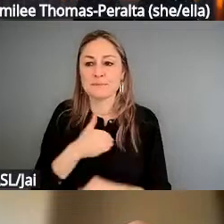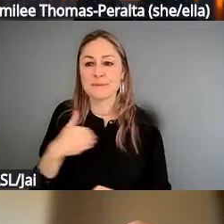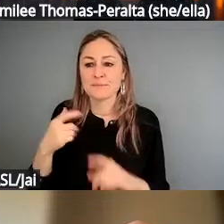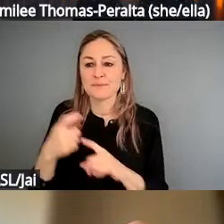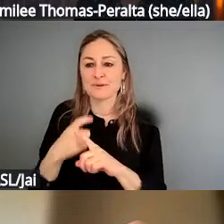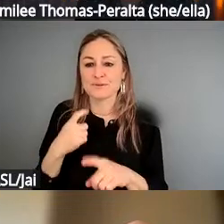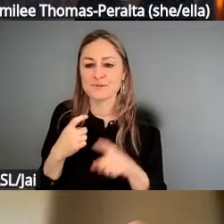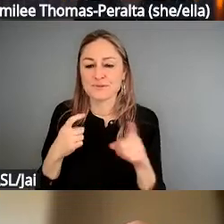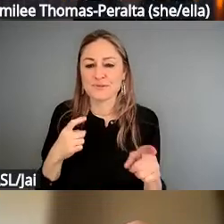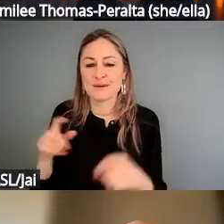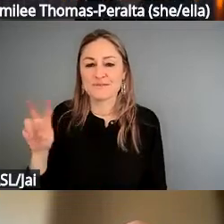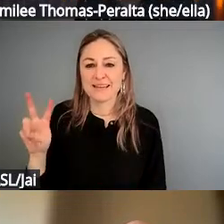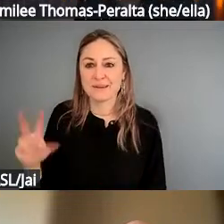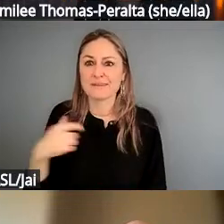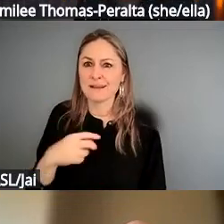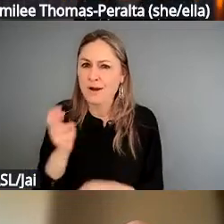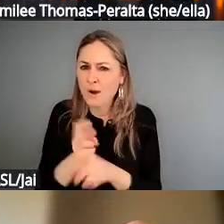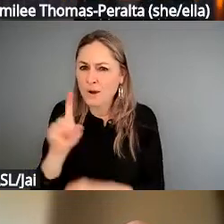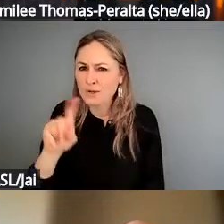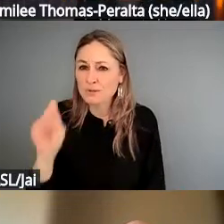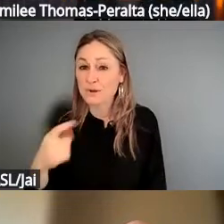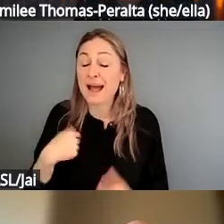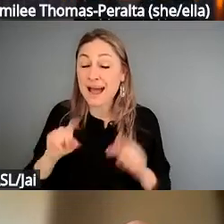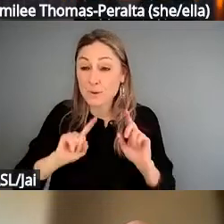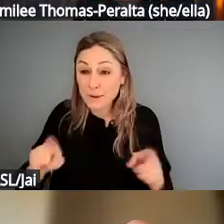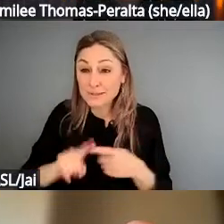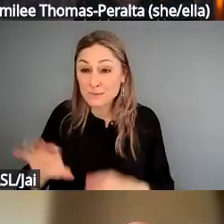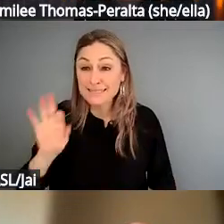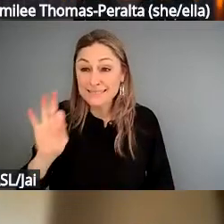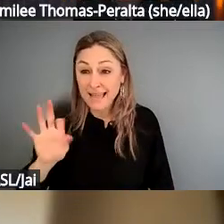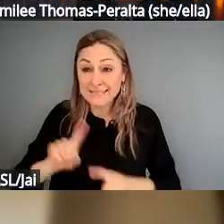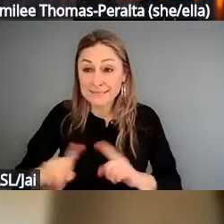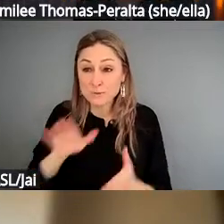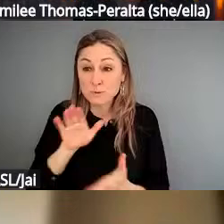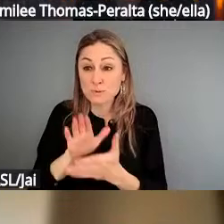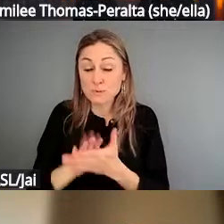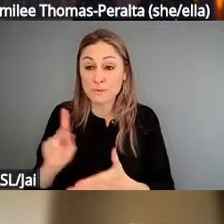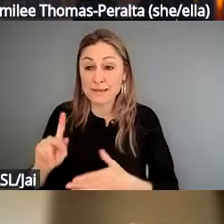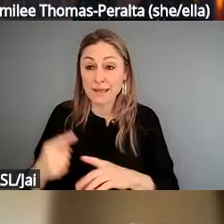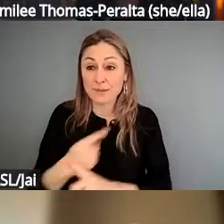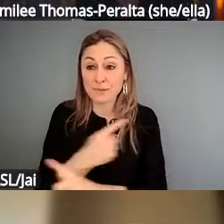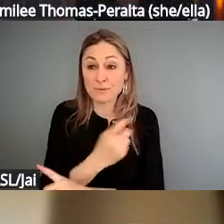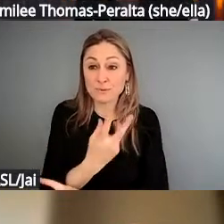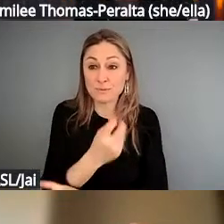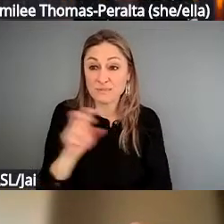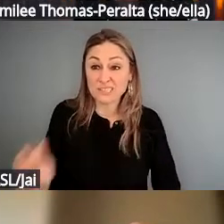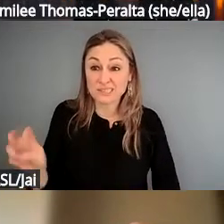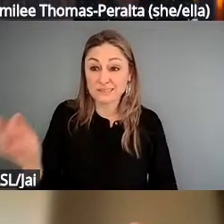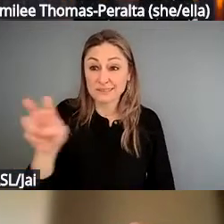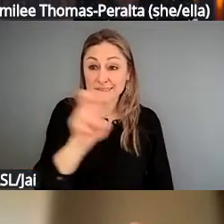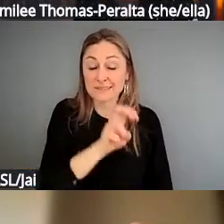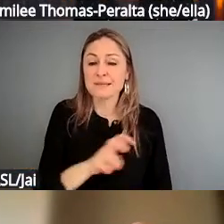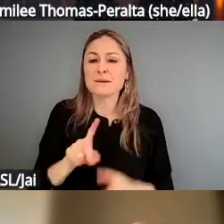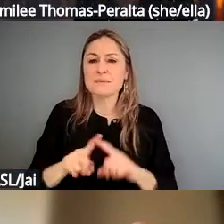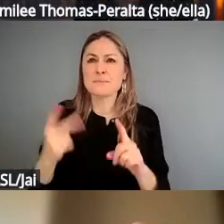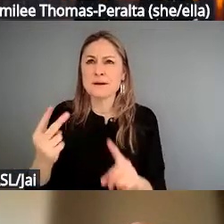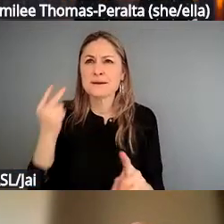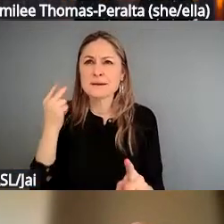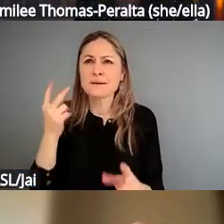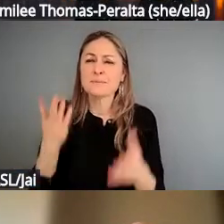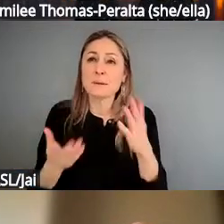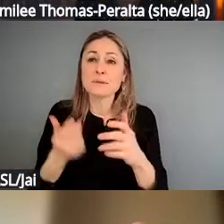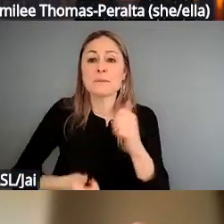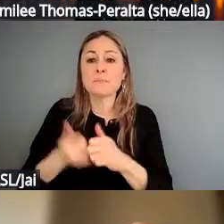hard question because I went to 9 schools, K through 12, but I think probably the most